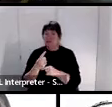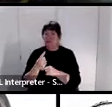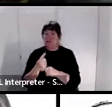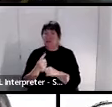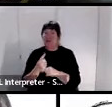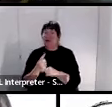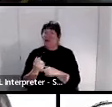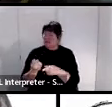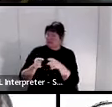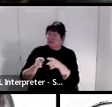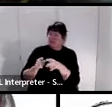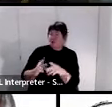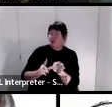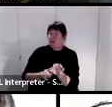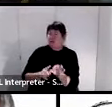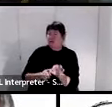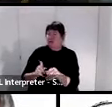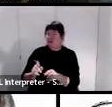also noted